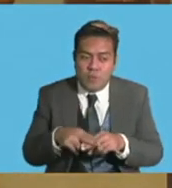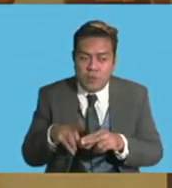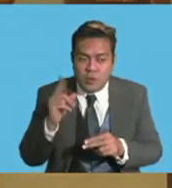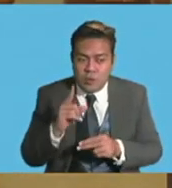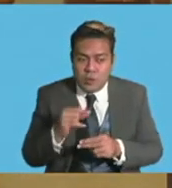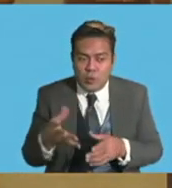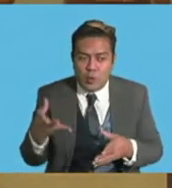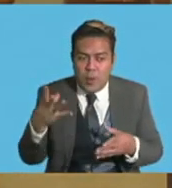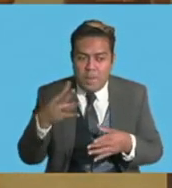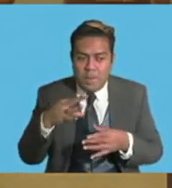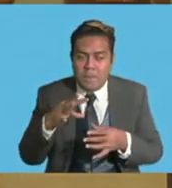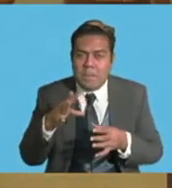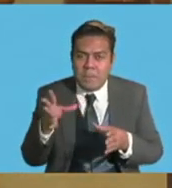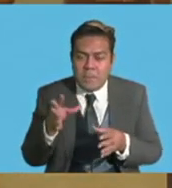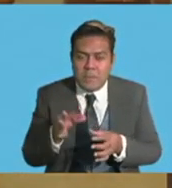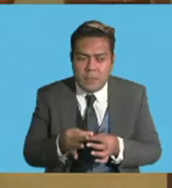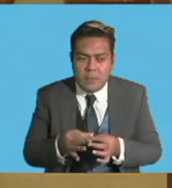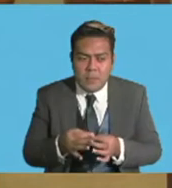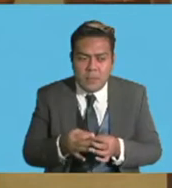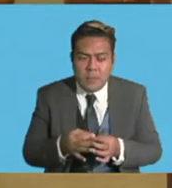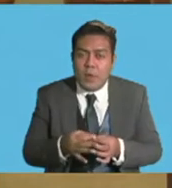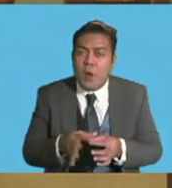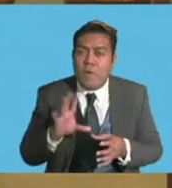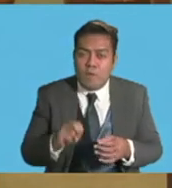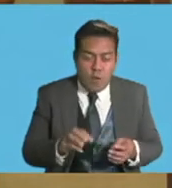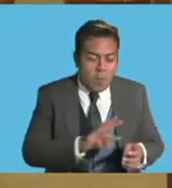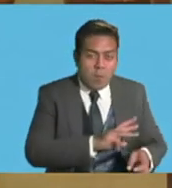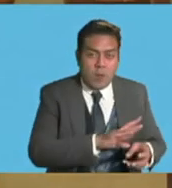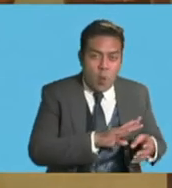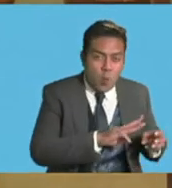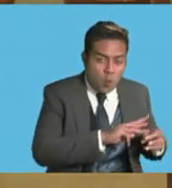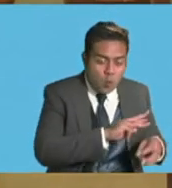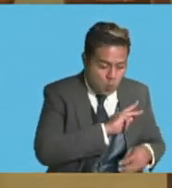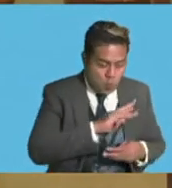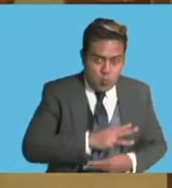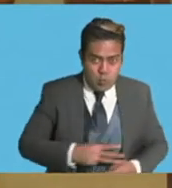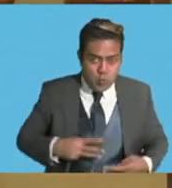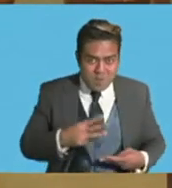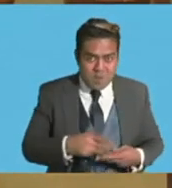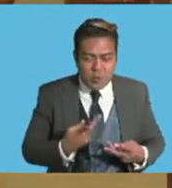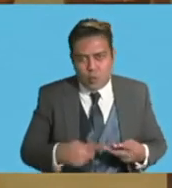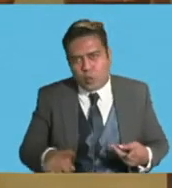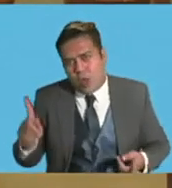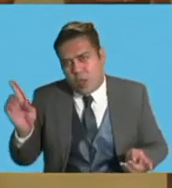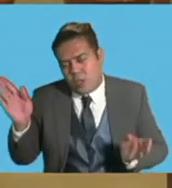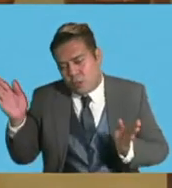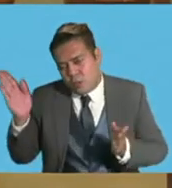bare minimum. From womb to tomb, affordable healthcare is a fundamental and